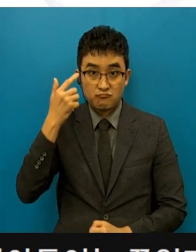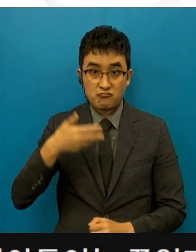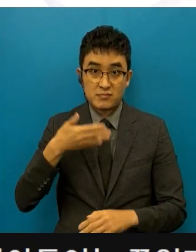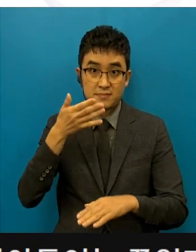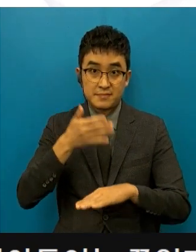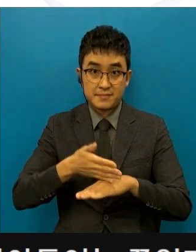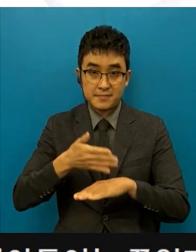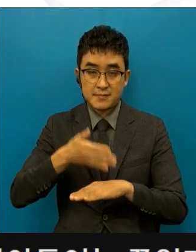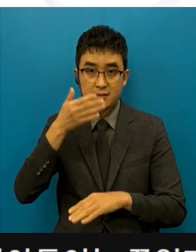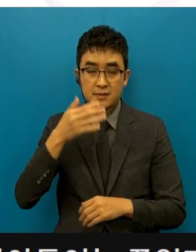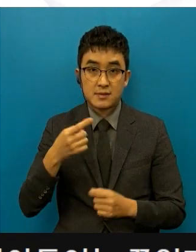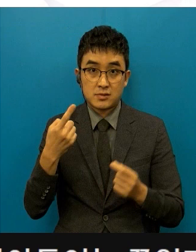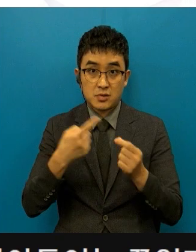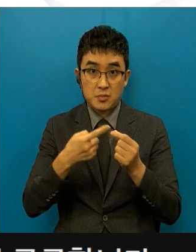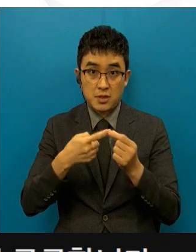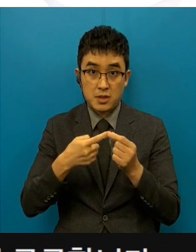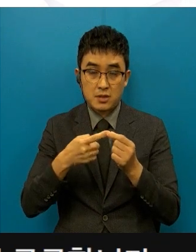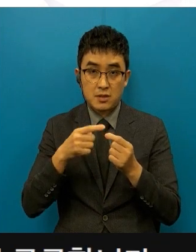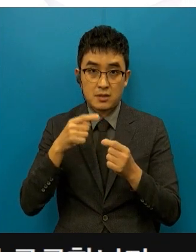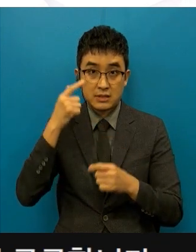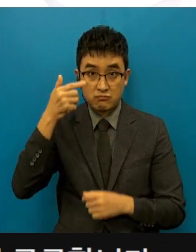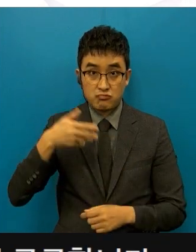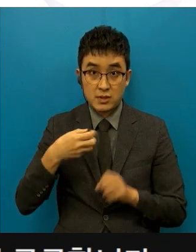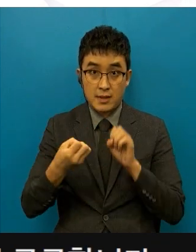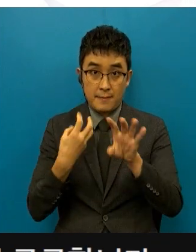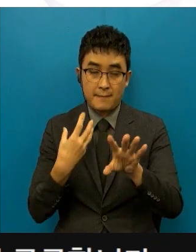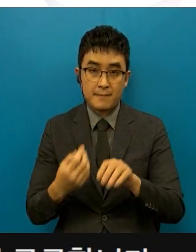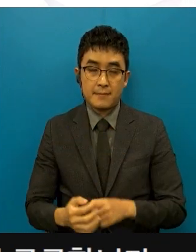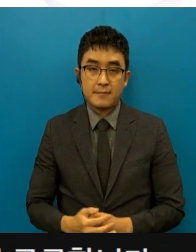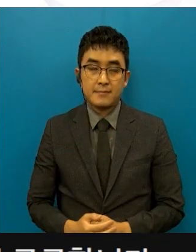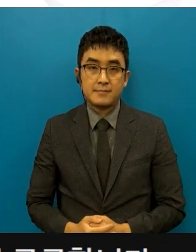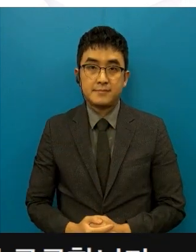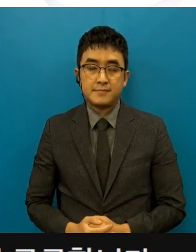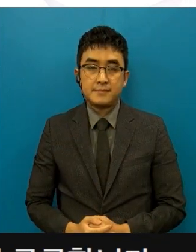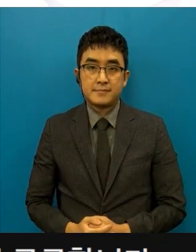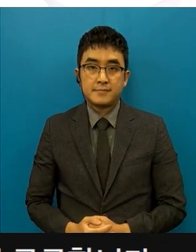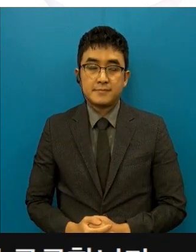one, I actually know that